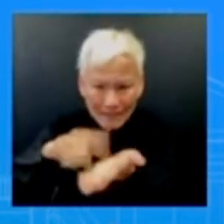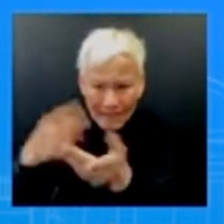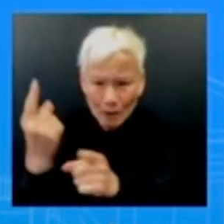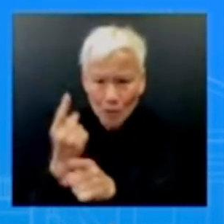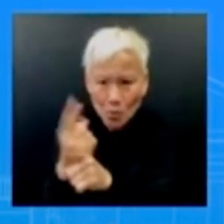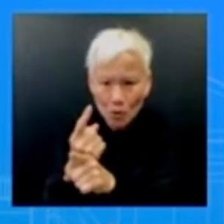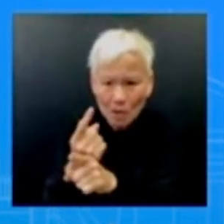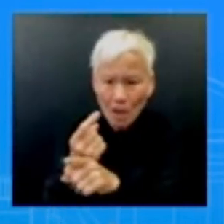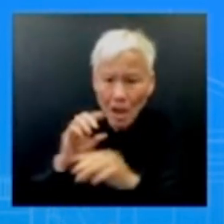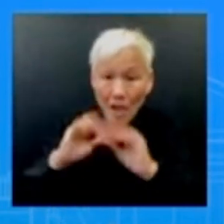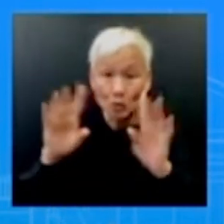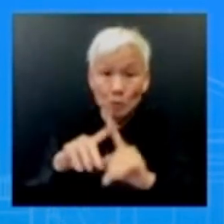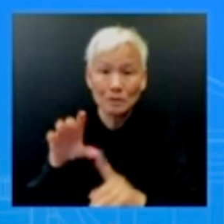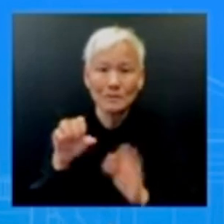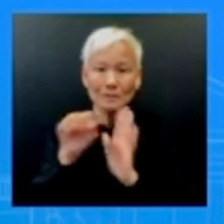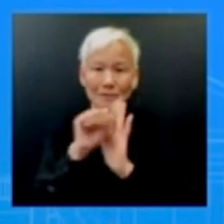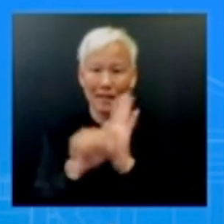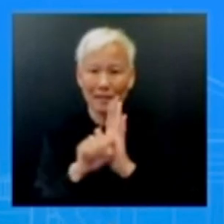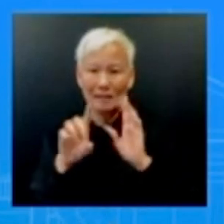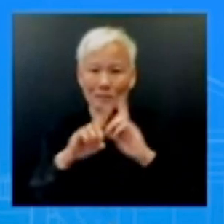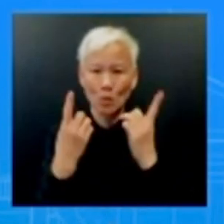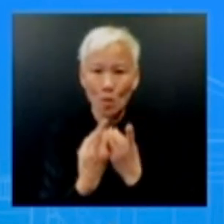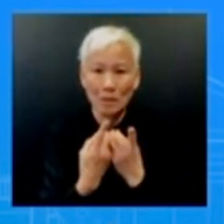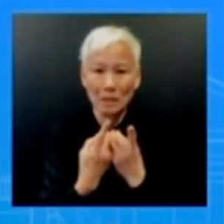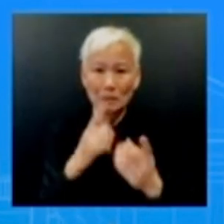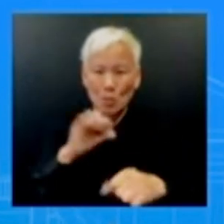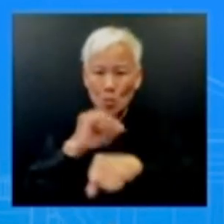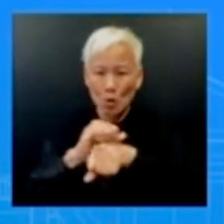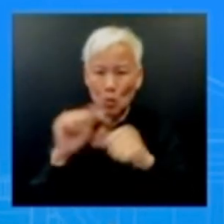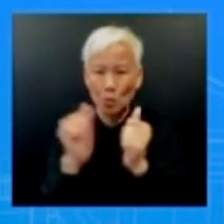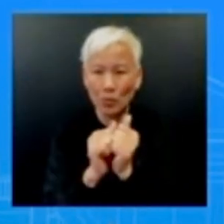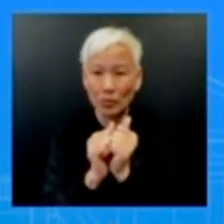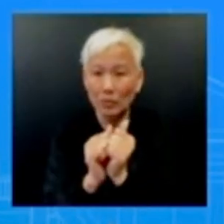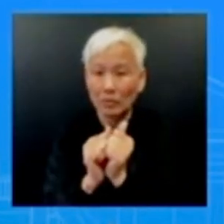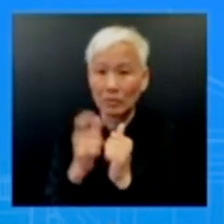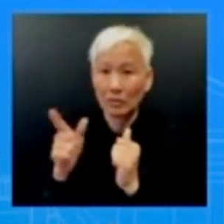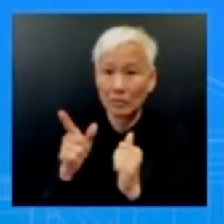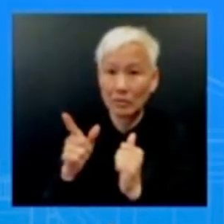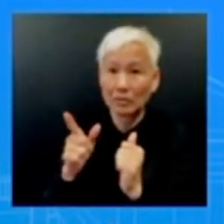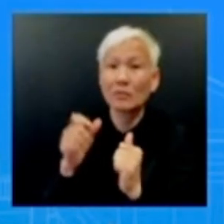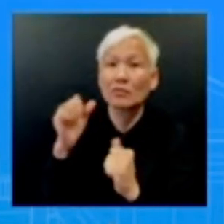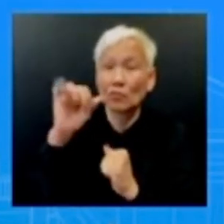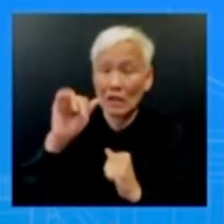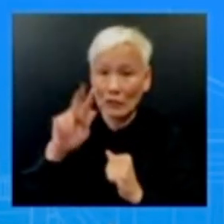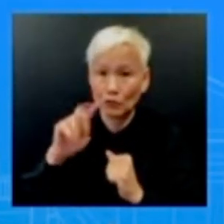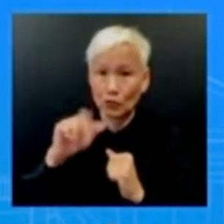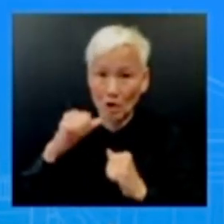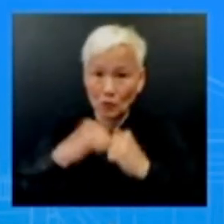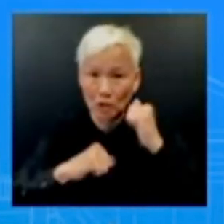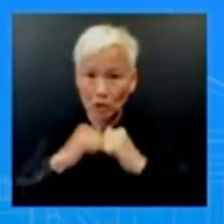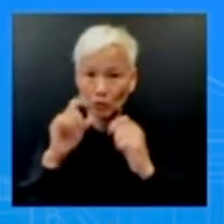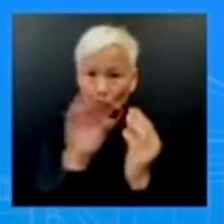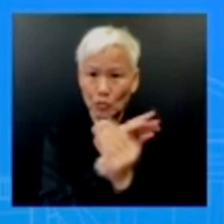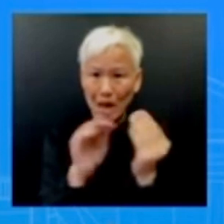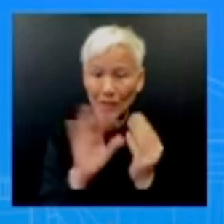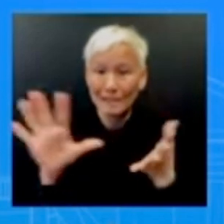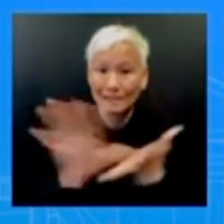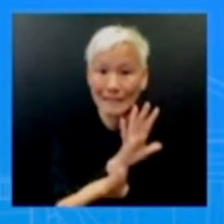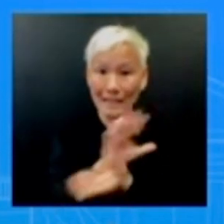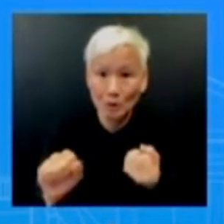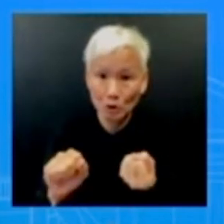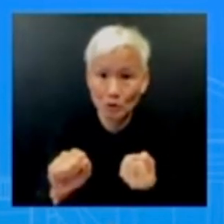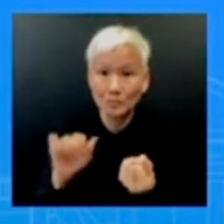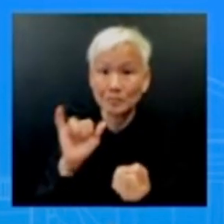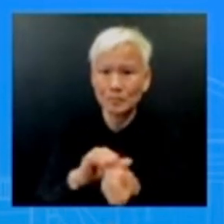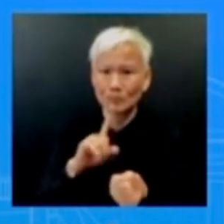Department is going to be working from an infrastructure perspective to repair the damage, but it's unacceptable. Now that you have a U.S. ambassador to India confirmed by